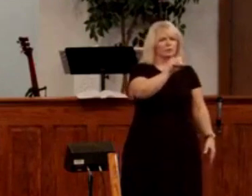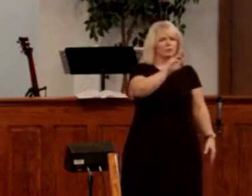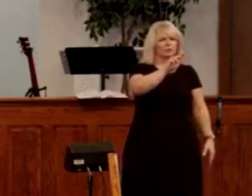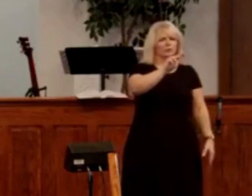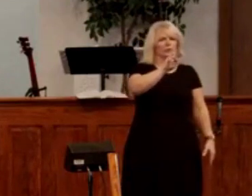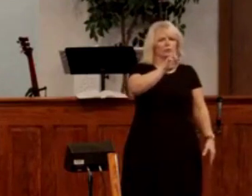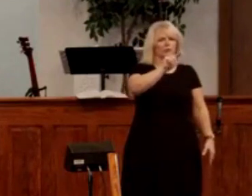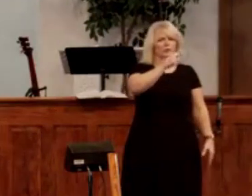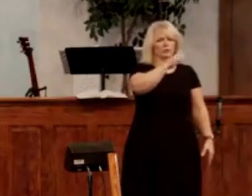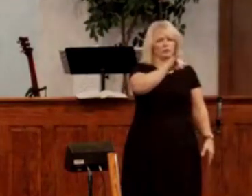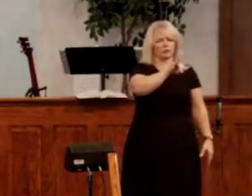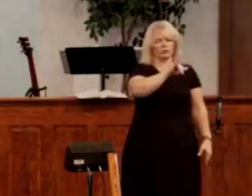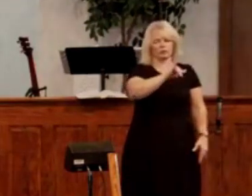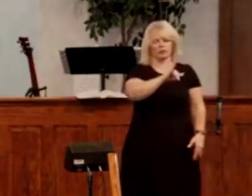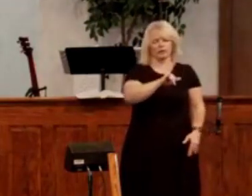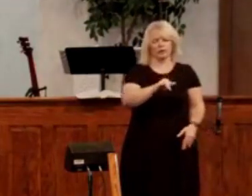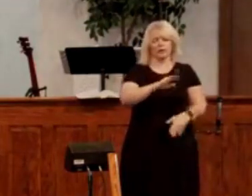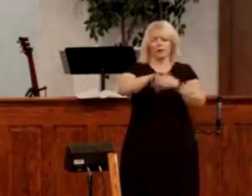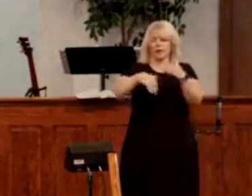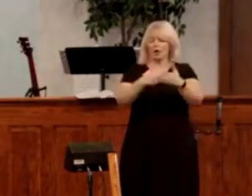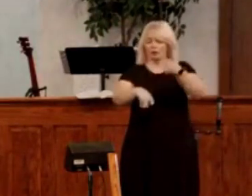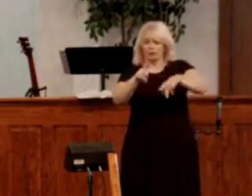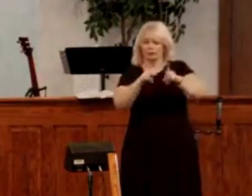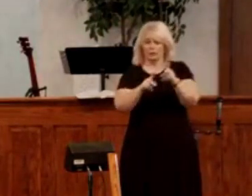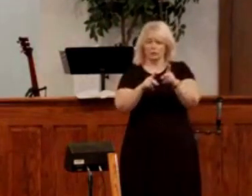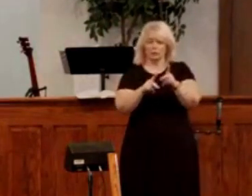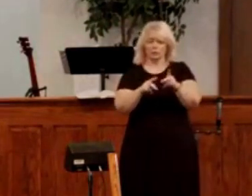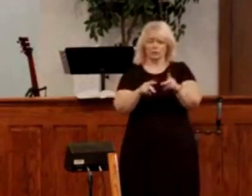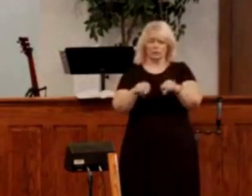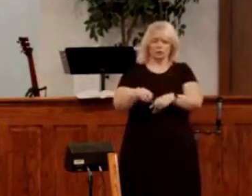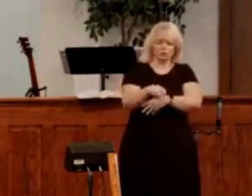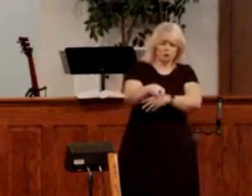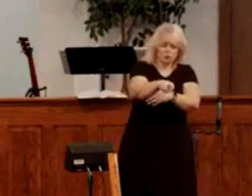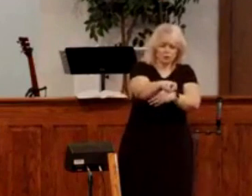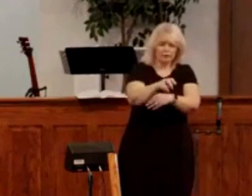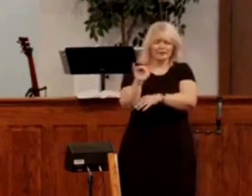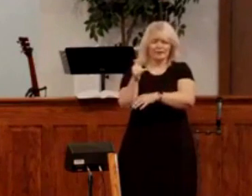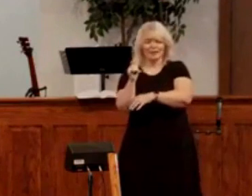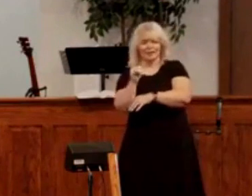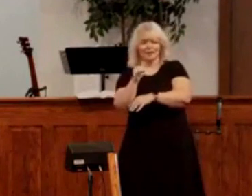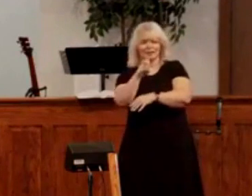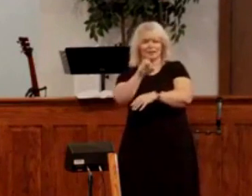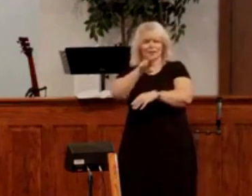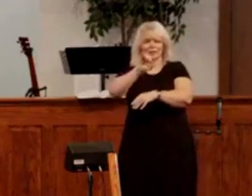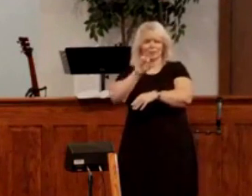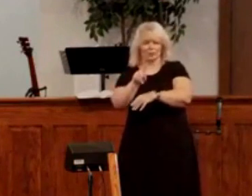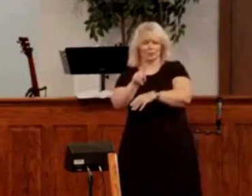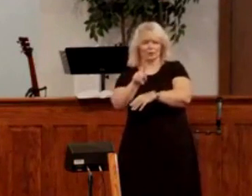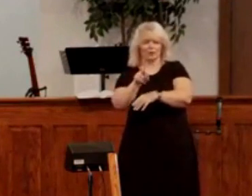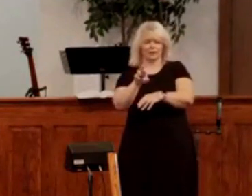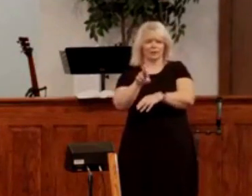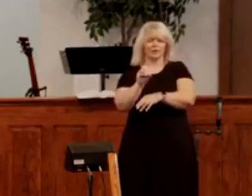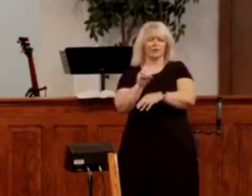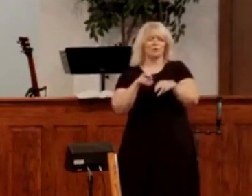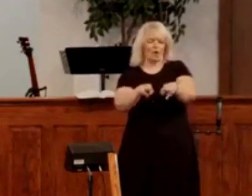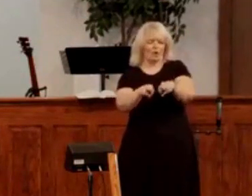and the Lion arm in arm going down the yellow brick road, right? And there, again, you got this song in your head. Thank you, right? Thanks, Pastor. And